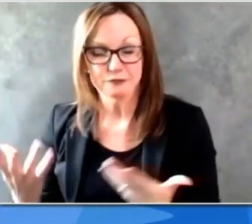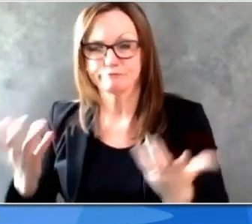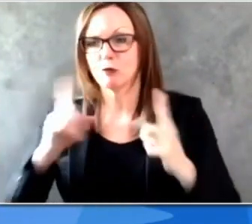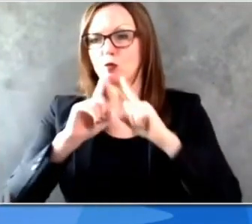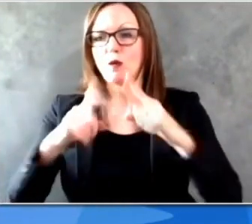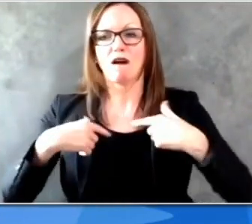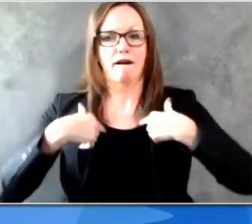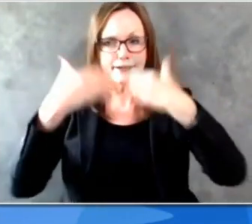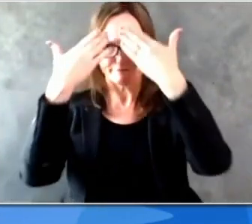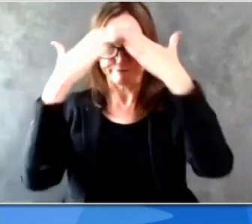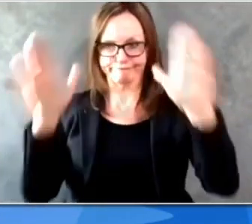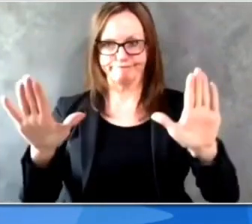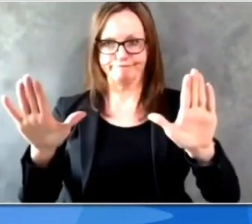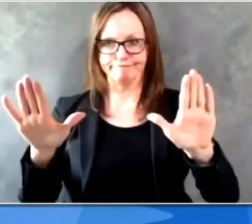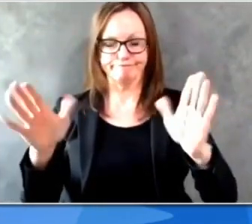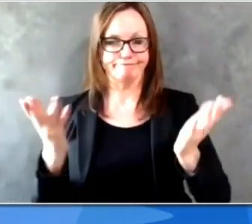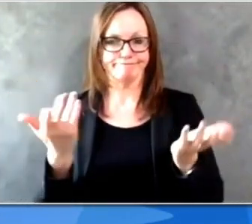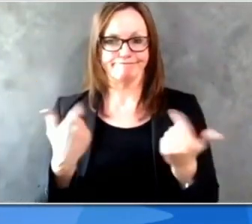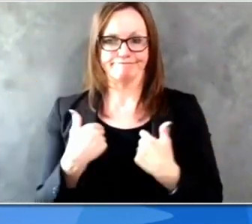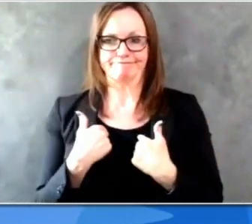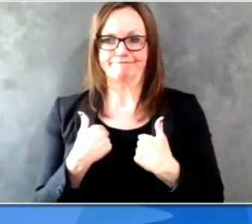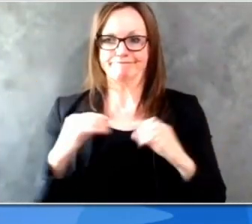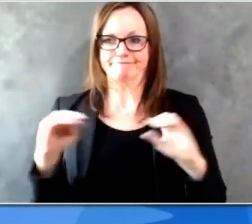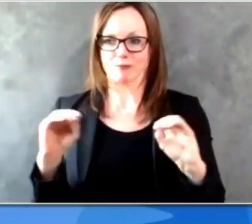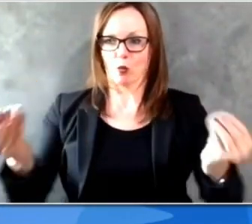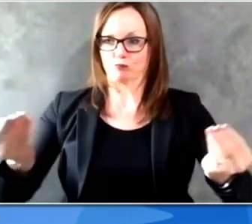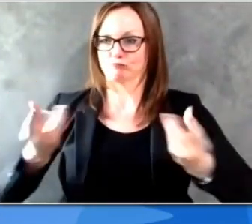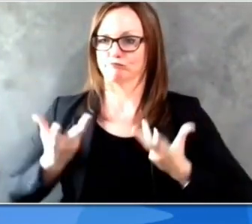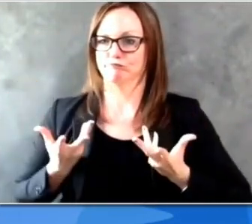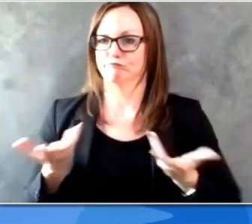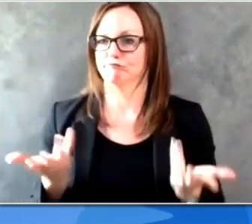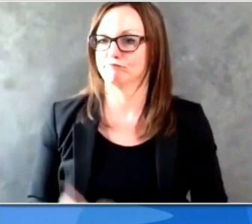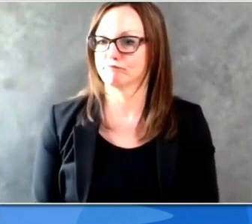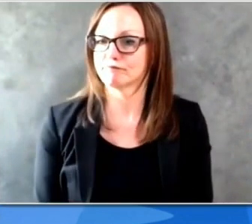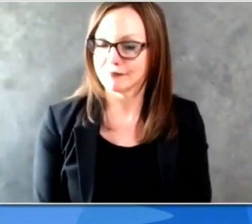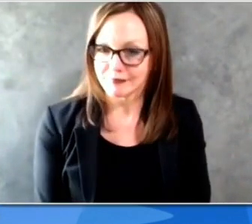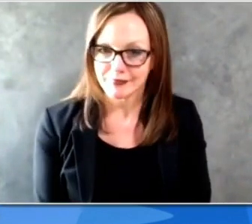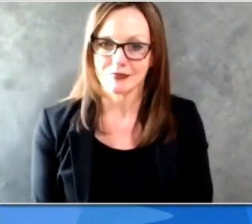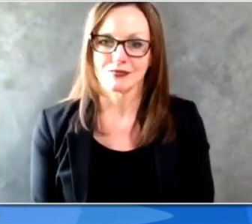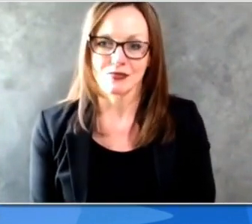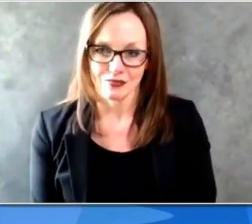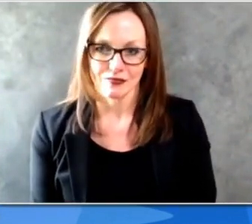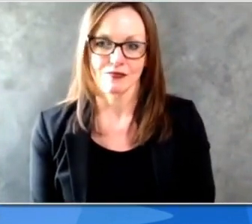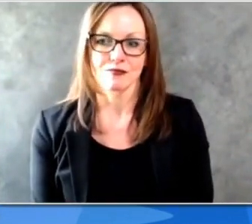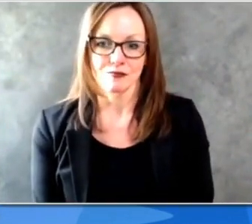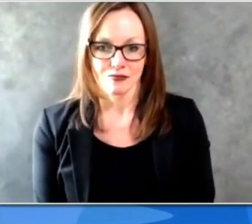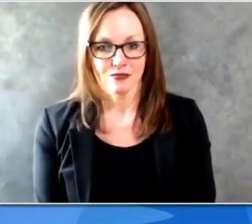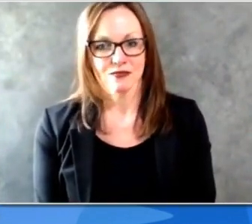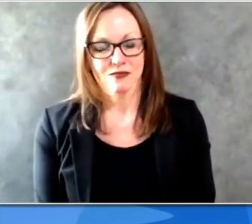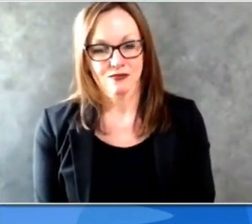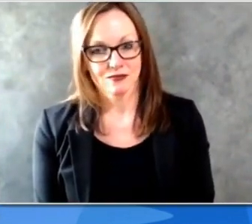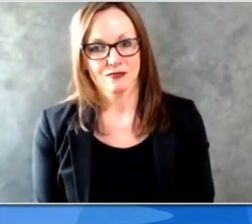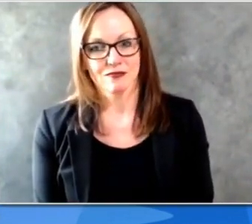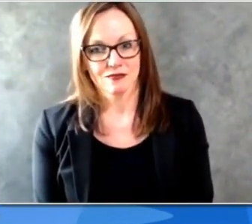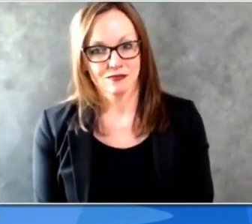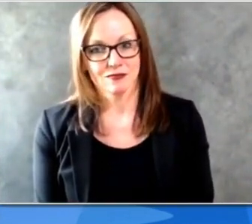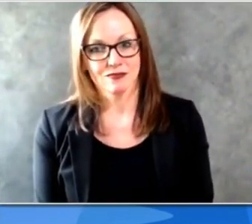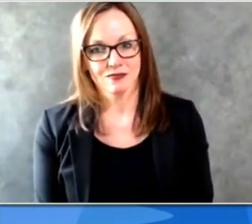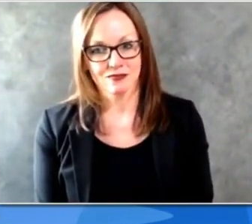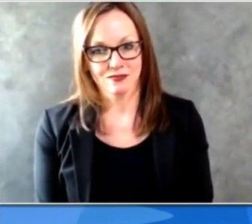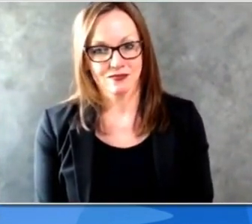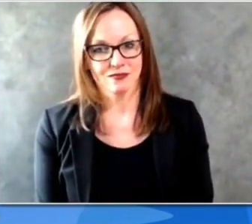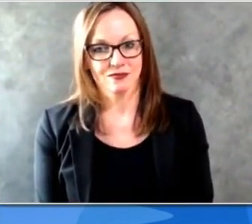Hello, thank you for this call today. Really a follow-up to that question you just answered. What is your message to